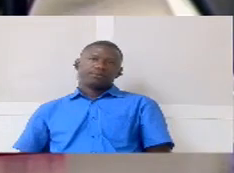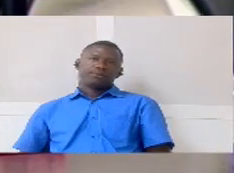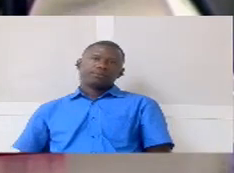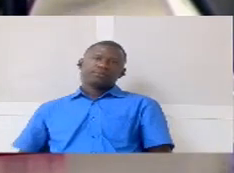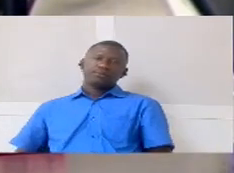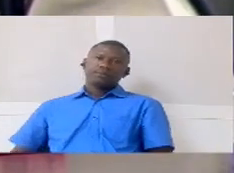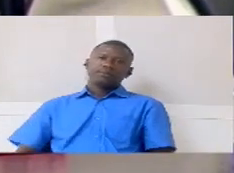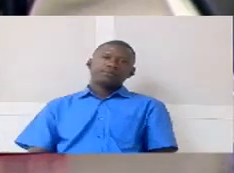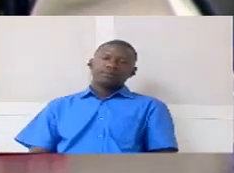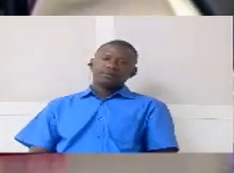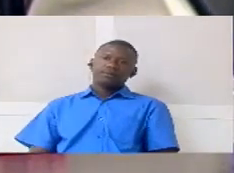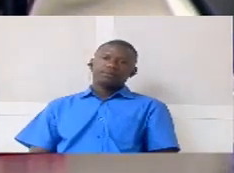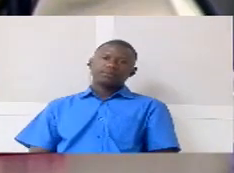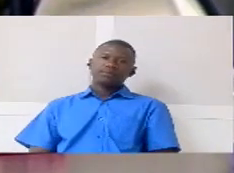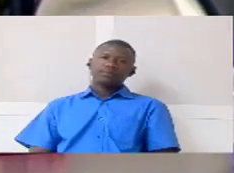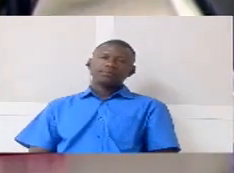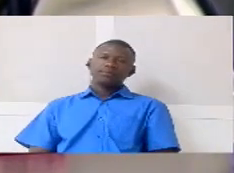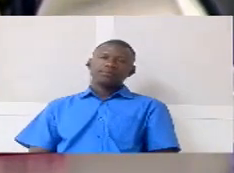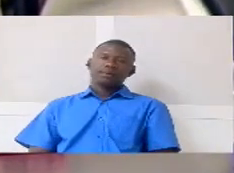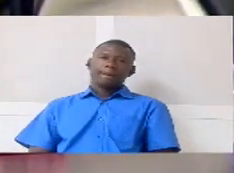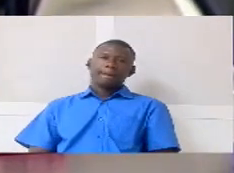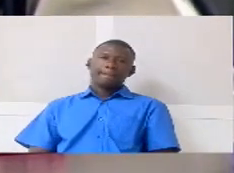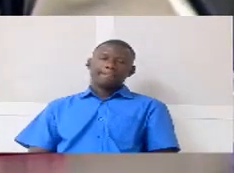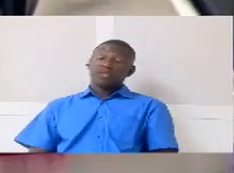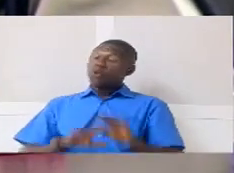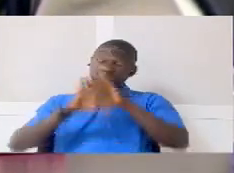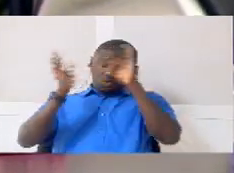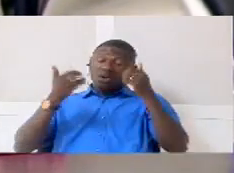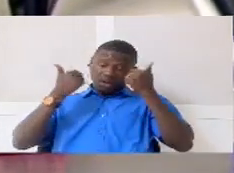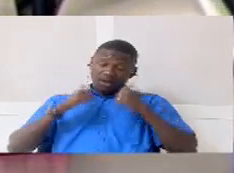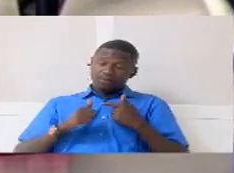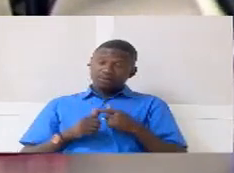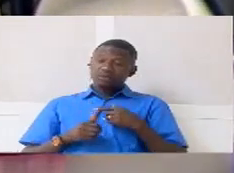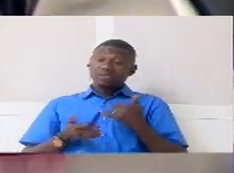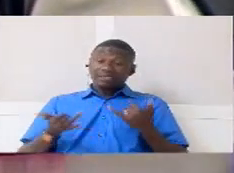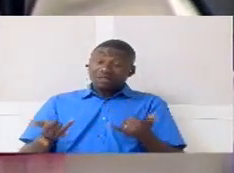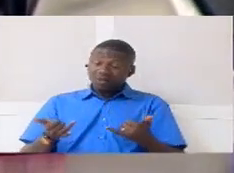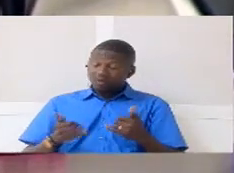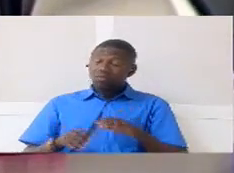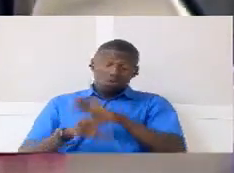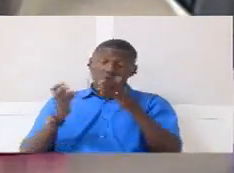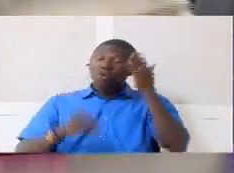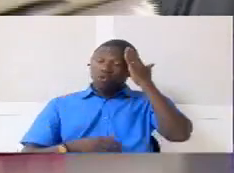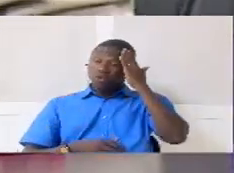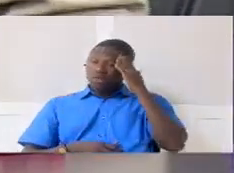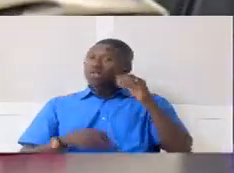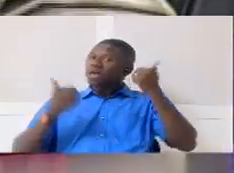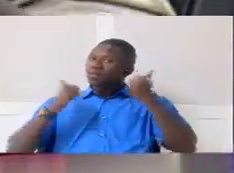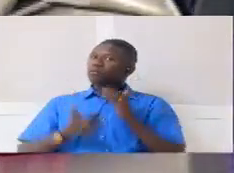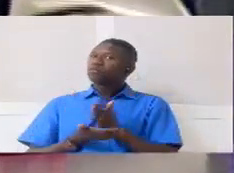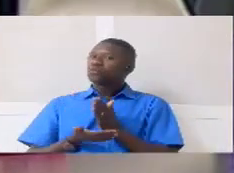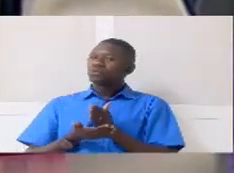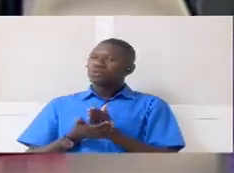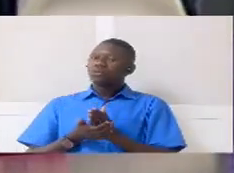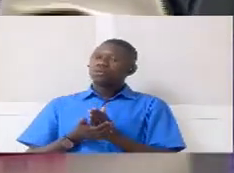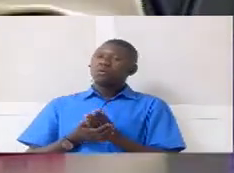sai sai ntolbe na ko kala muda kafo ko wala kera no ban tolbe ga ni fengko soro no kafo ko baba fata no natural le no it is only in yara komi nti